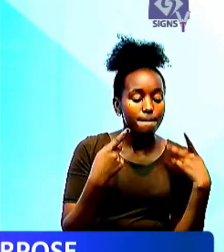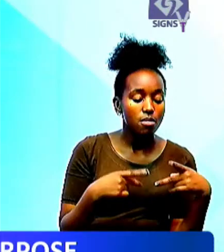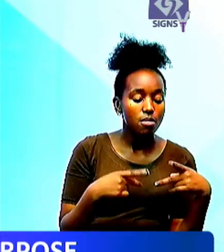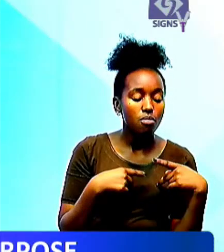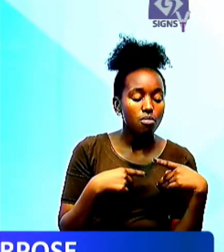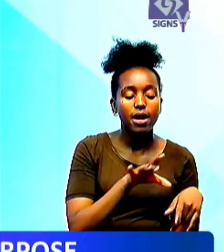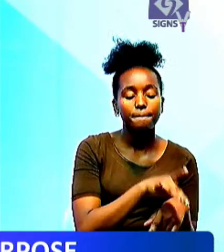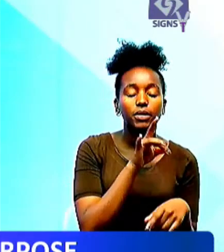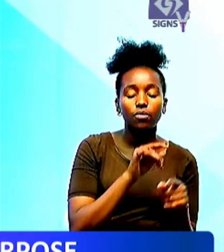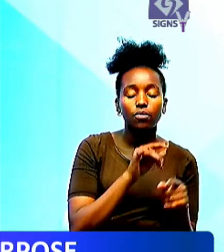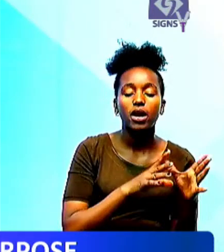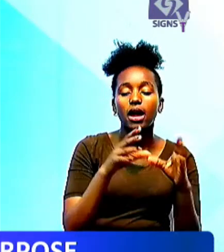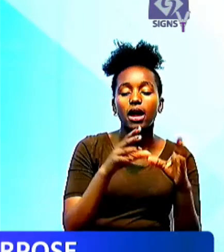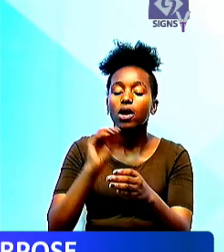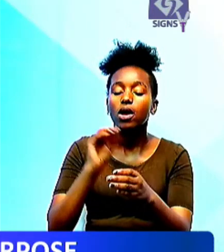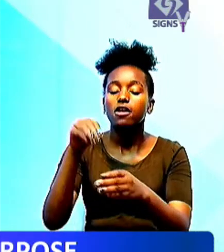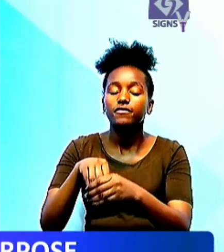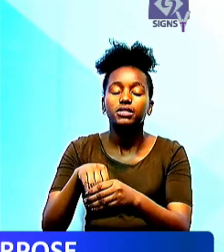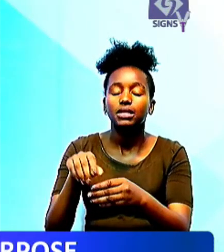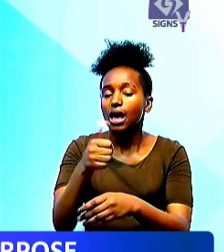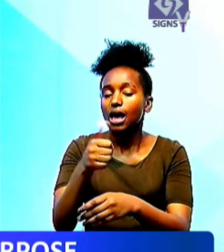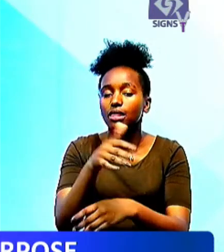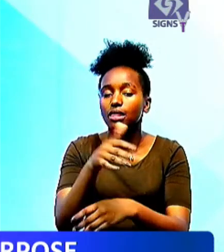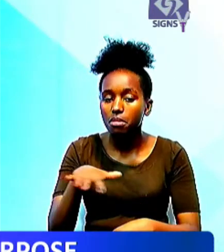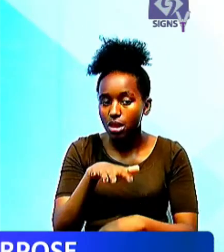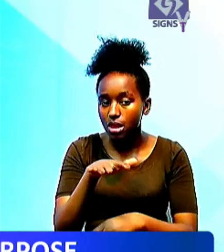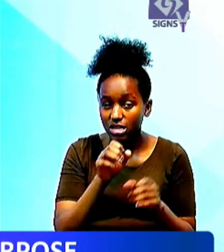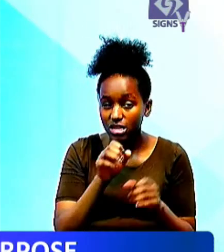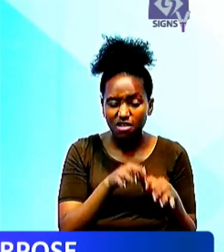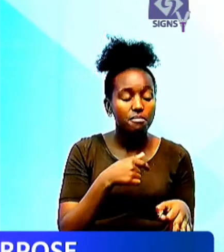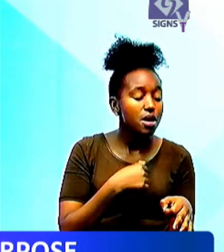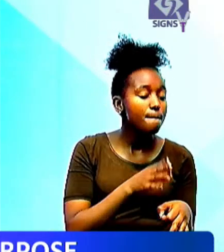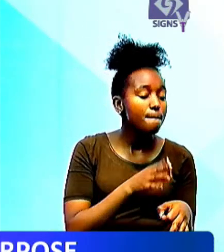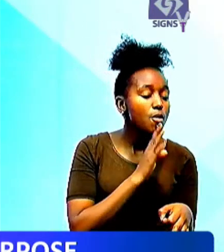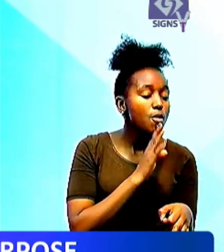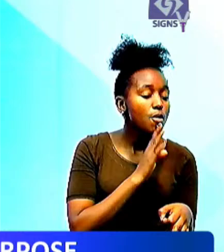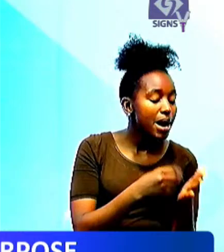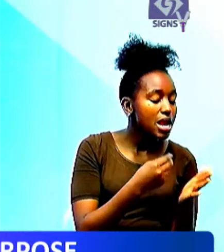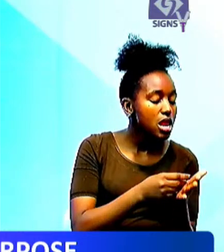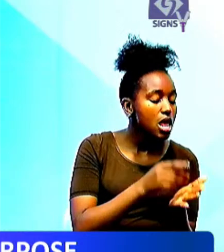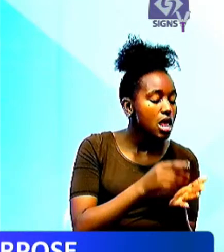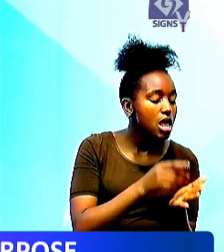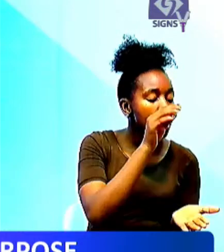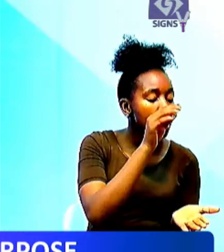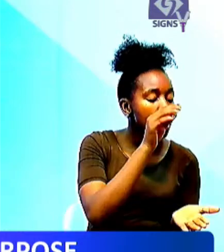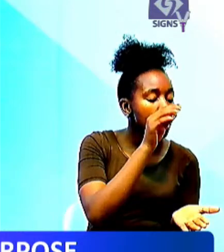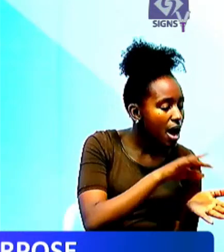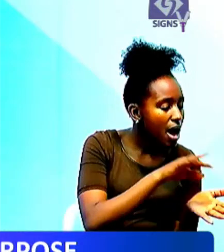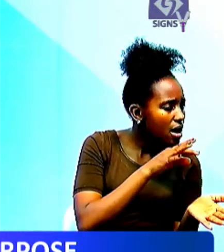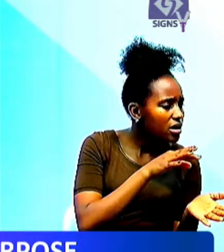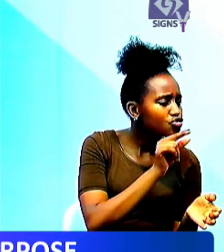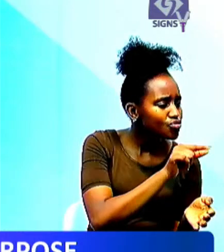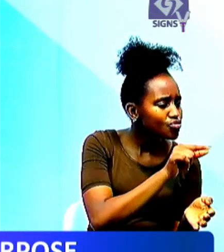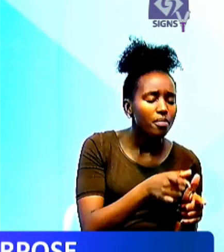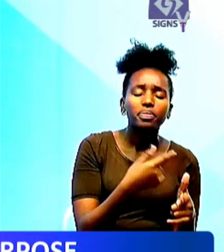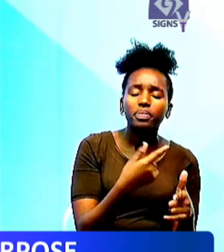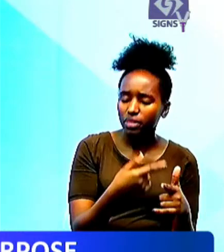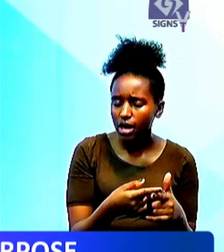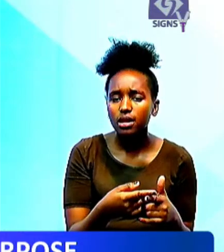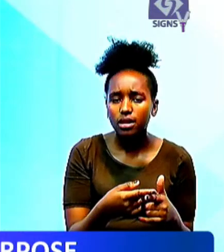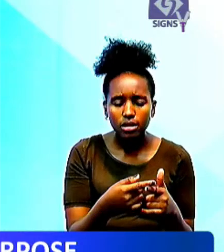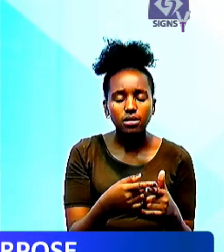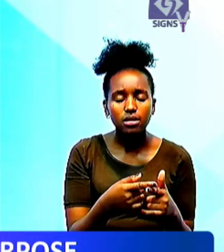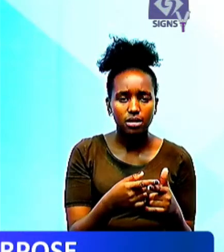make, I can borrow at a lower interest rate, and I go and make my investment, and then I can be able to service this loan. Because